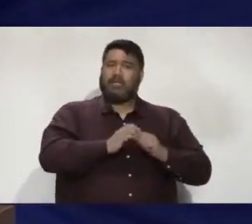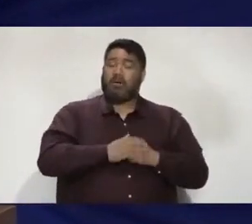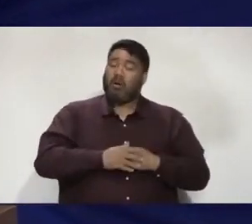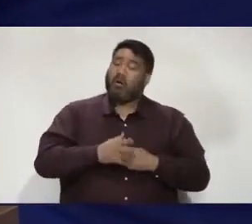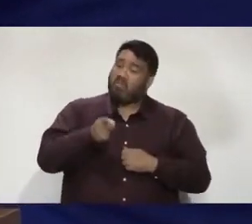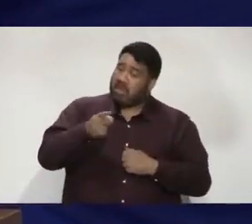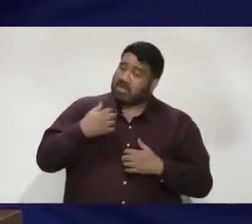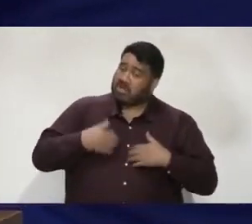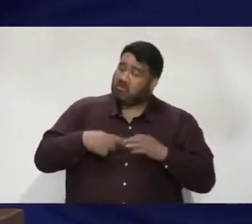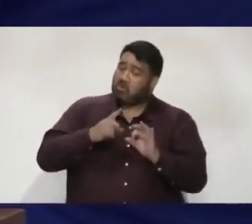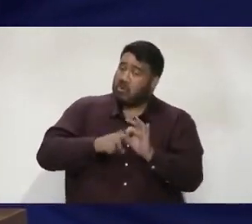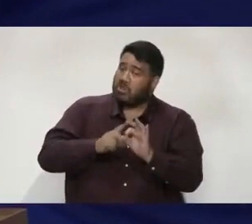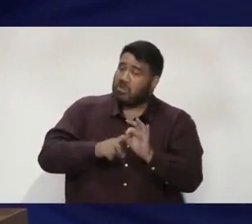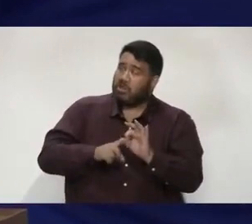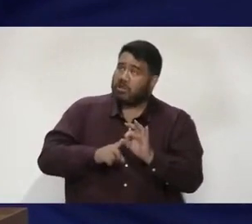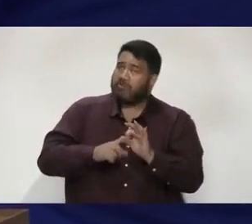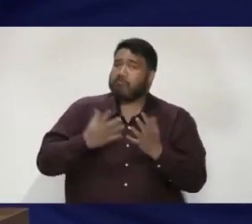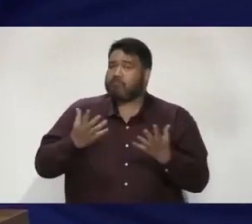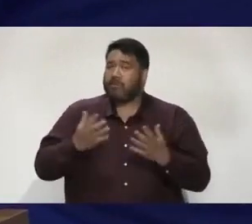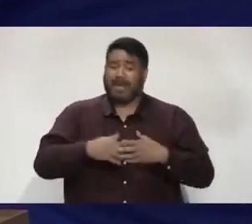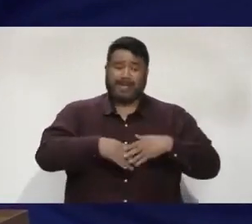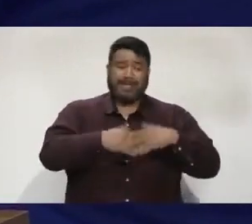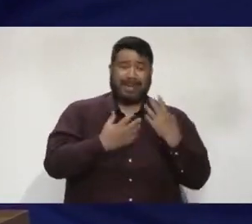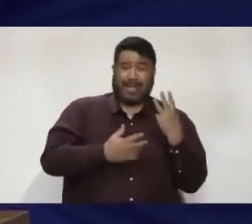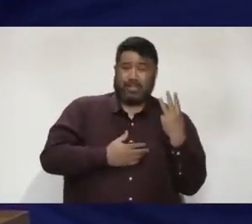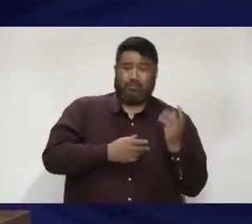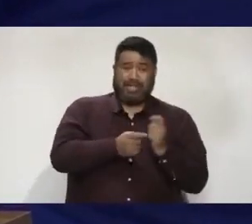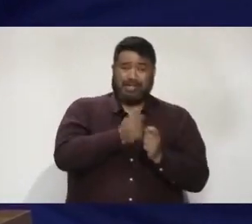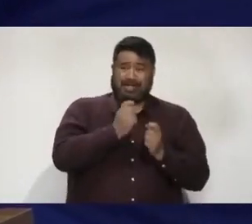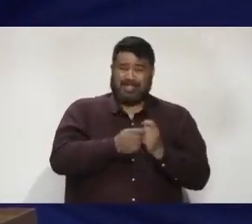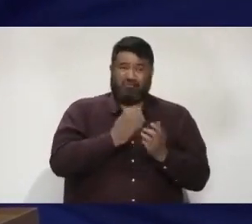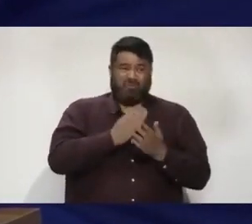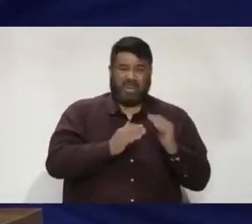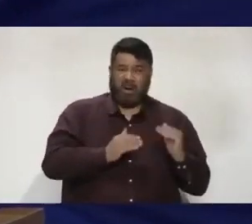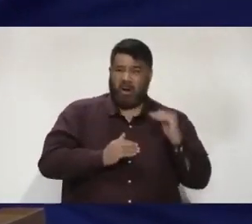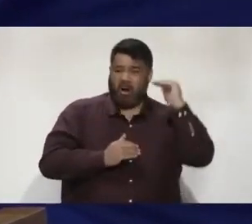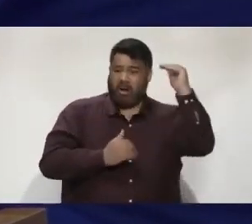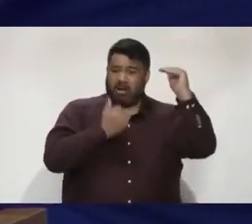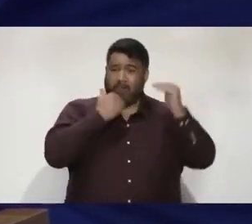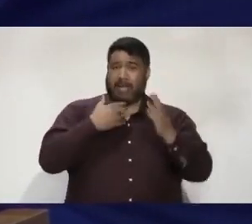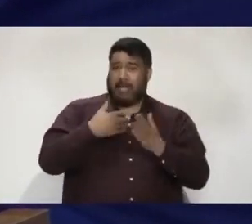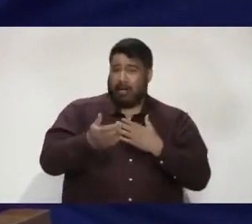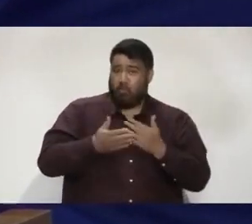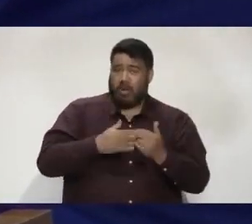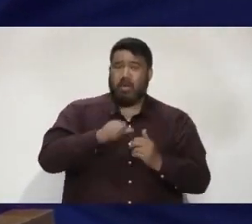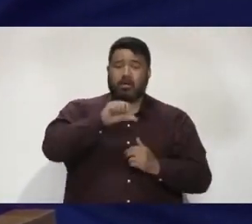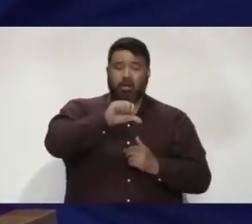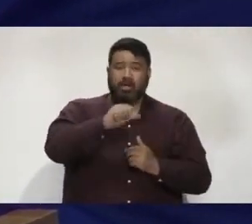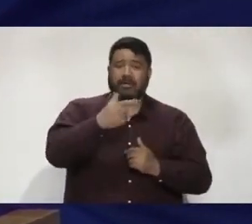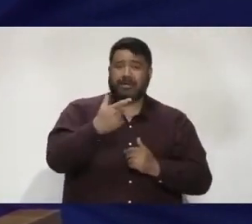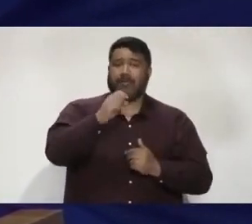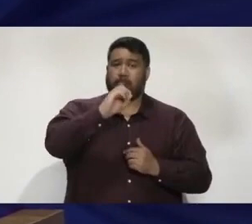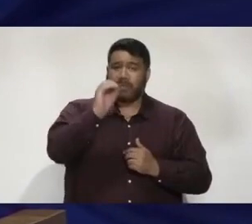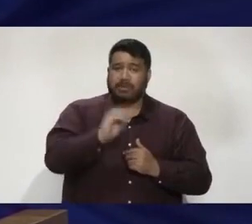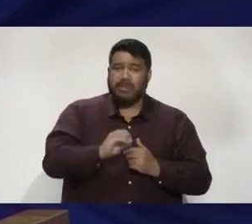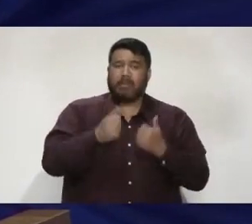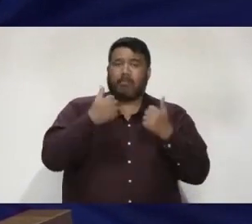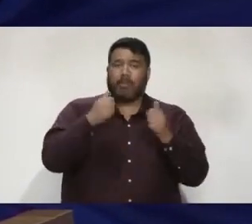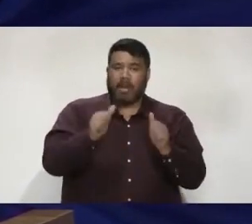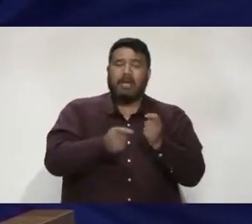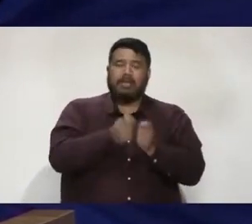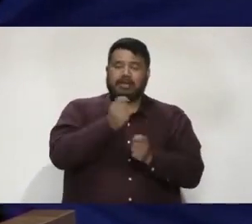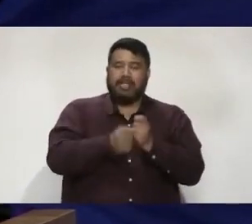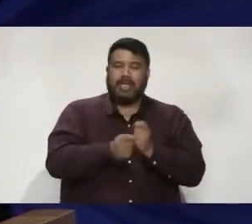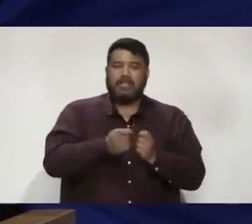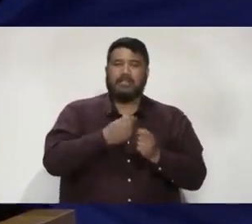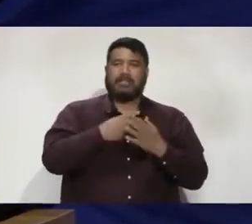we are having very high levels of day 3 testing. We can demonstrate that 95% of people have been undertaking day